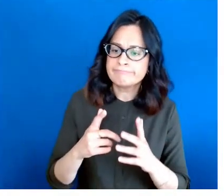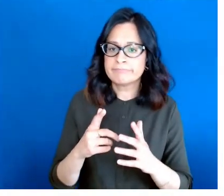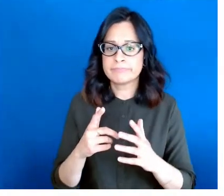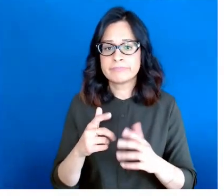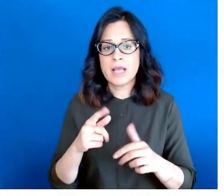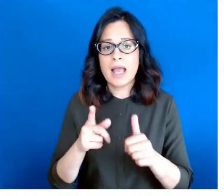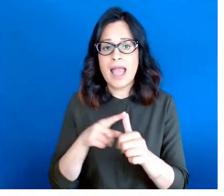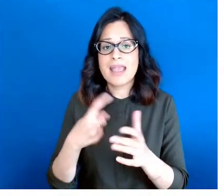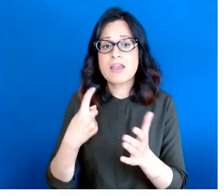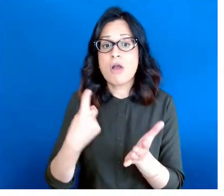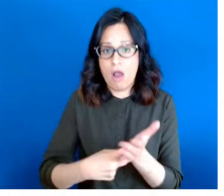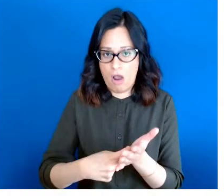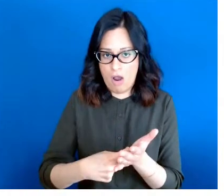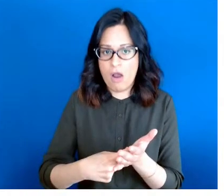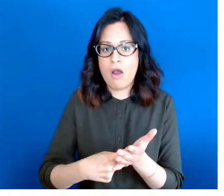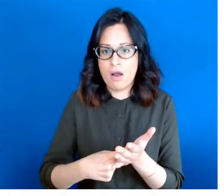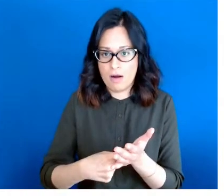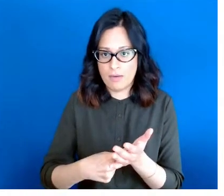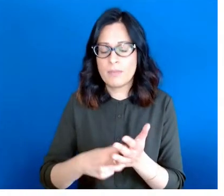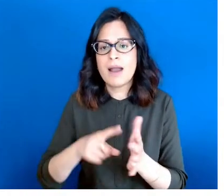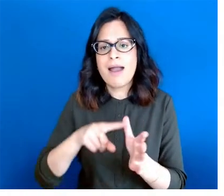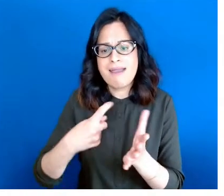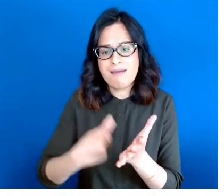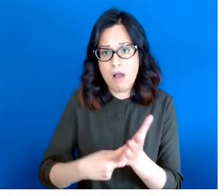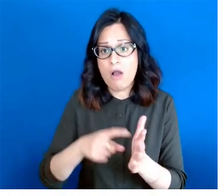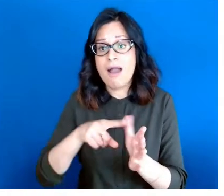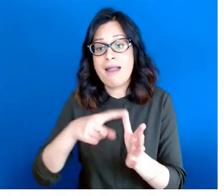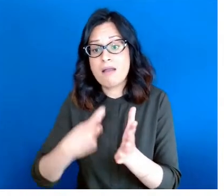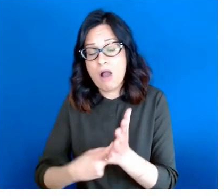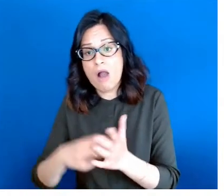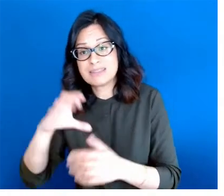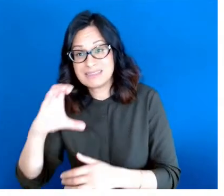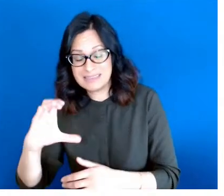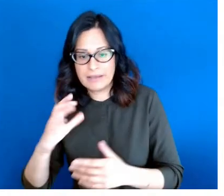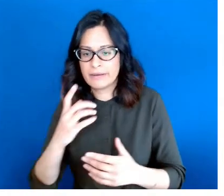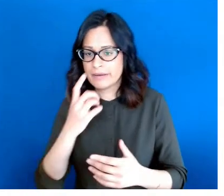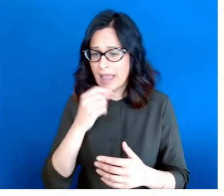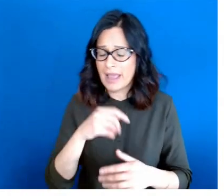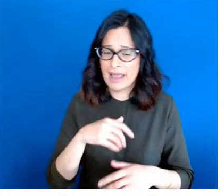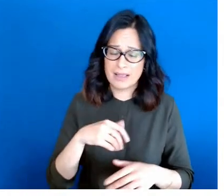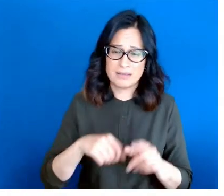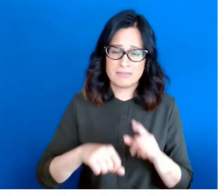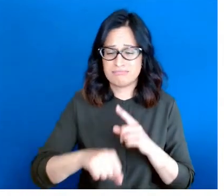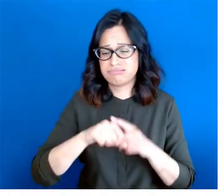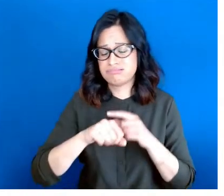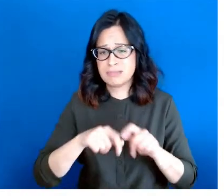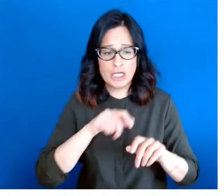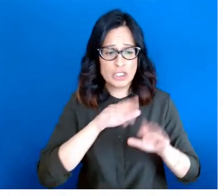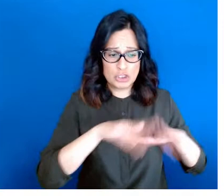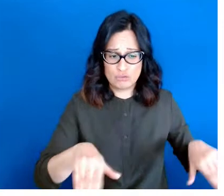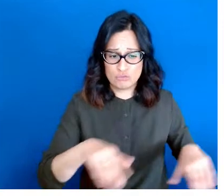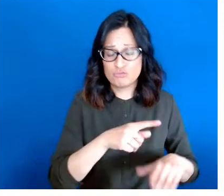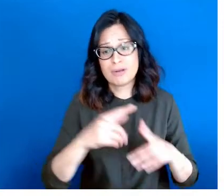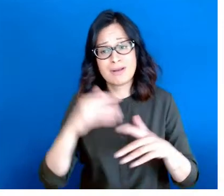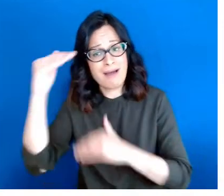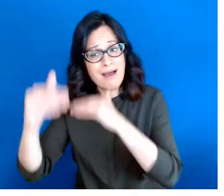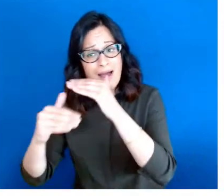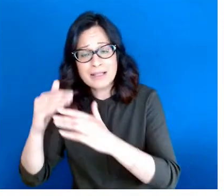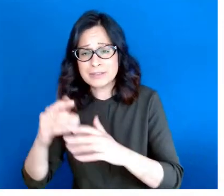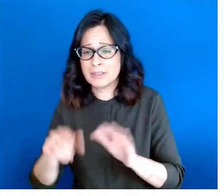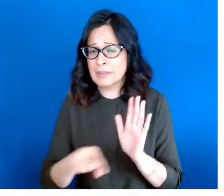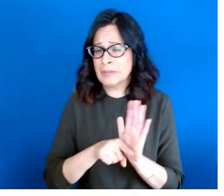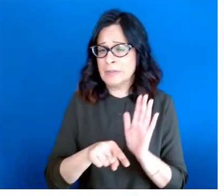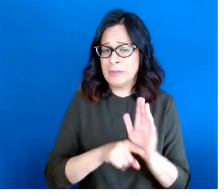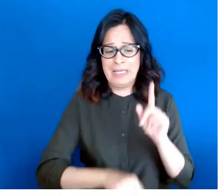allergic rhinoconjunctivitis have significant negative impacts on many children and adults. So I think the